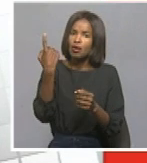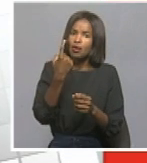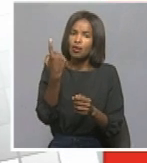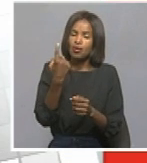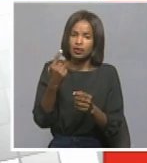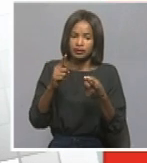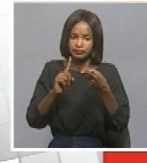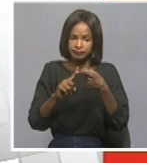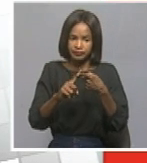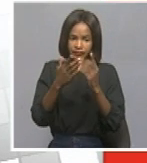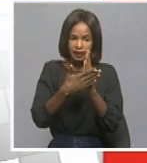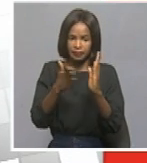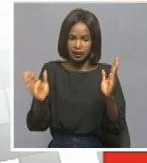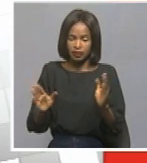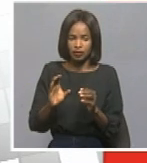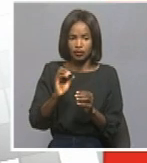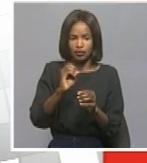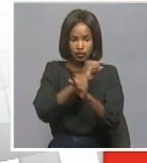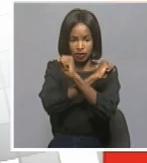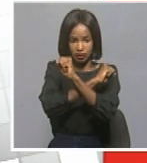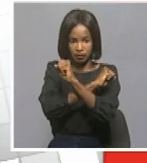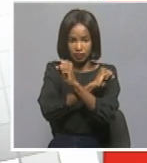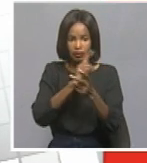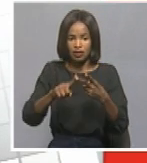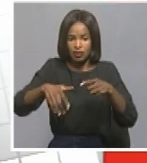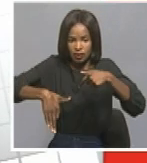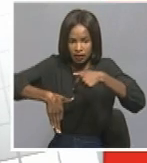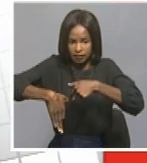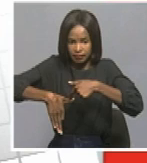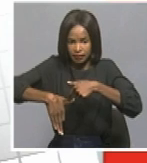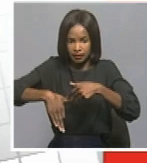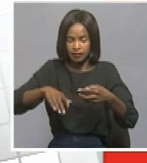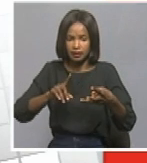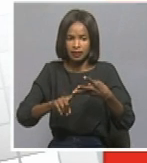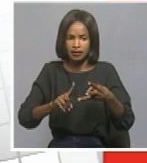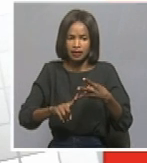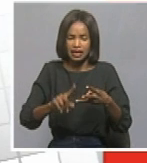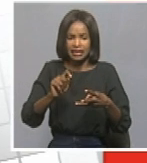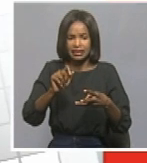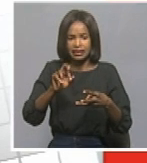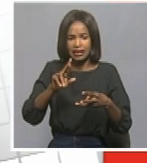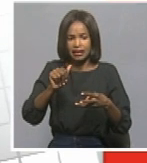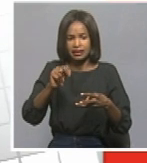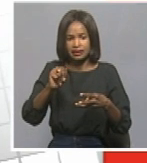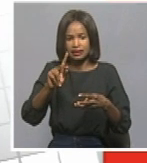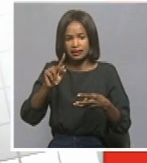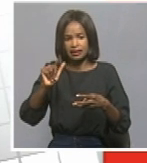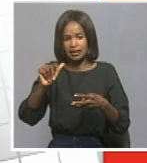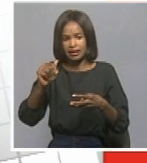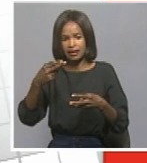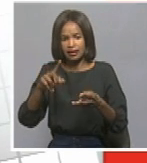the following. Okay. Oshikango, Katima Mulilo, Transkalari,